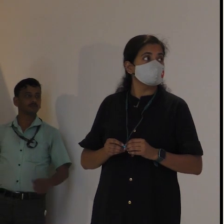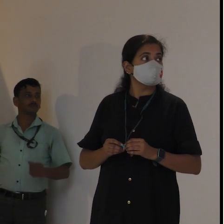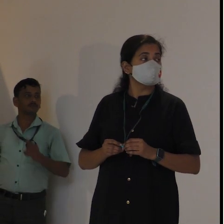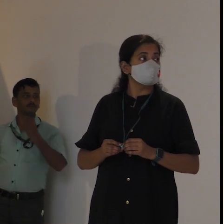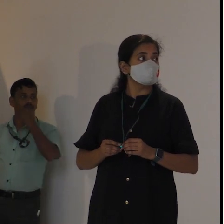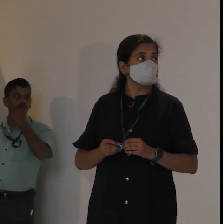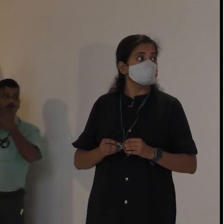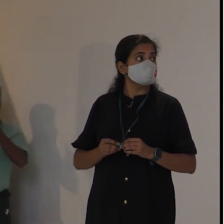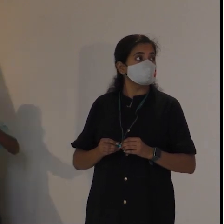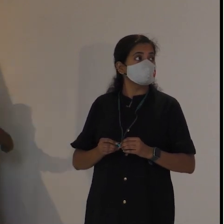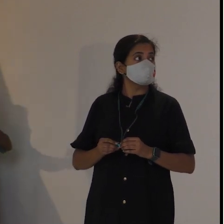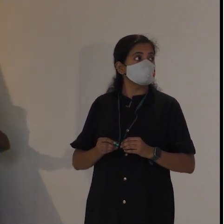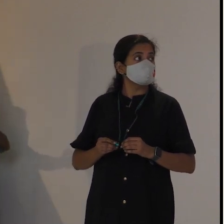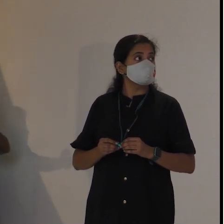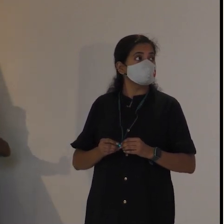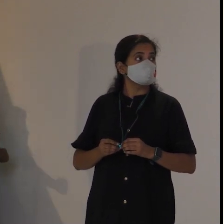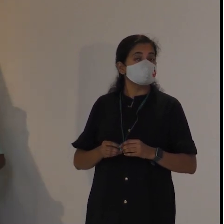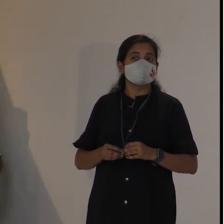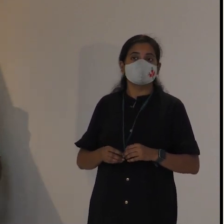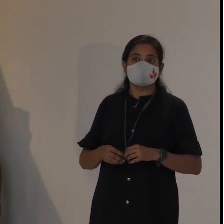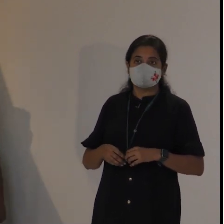Not yet, ma'am. It will be released on the 21st of Jan.